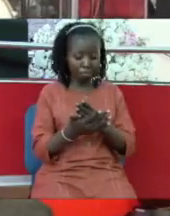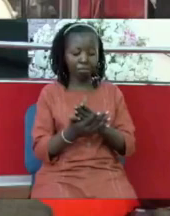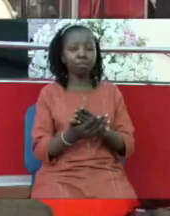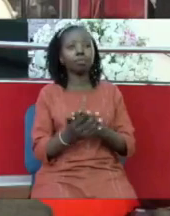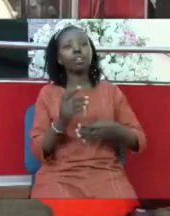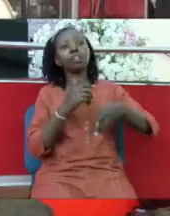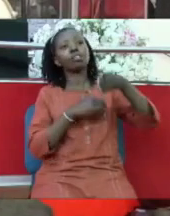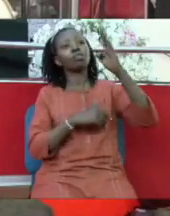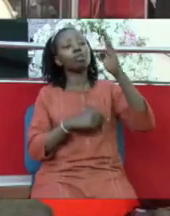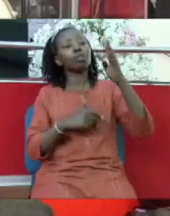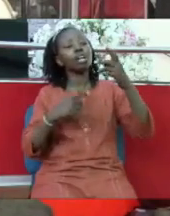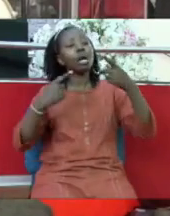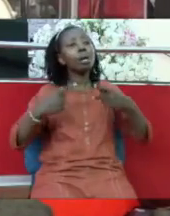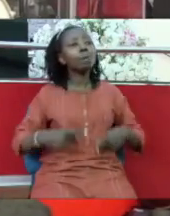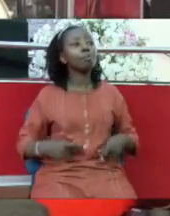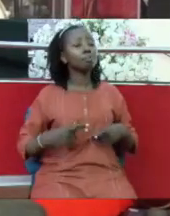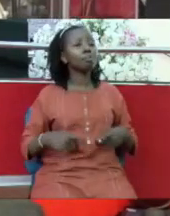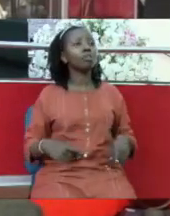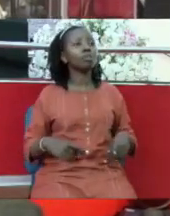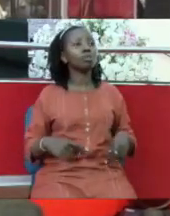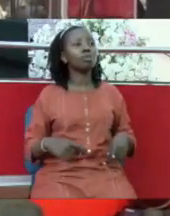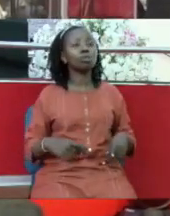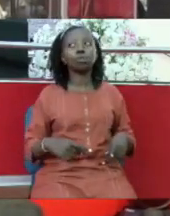And someone will come from somewhere.